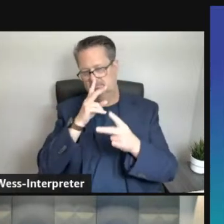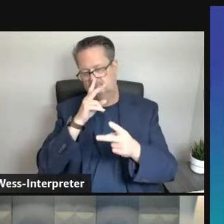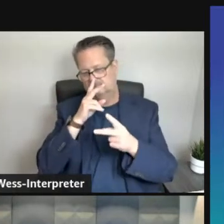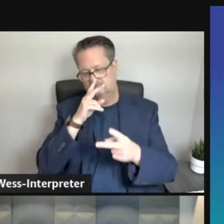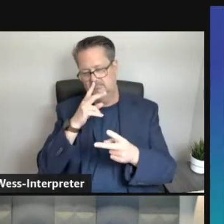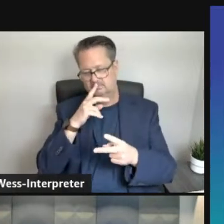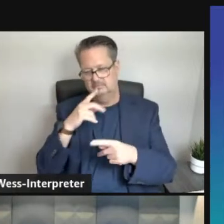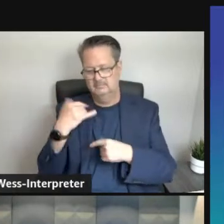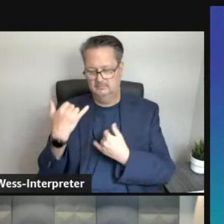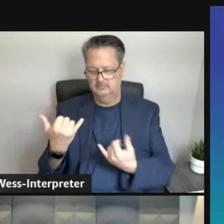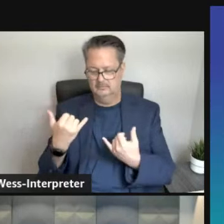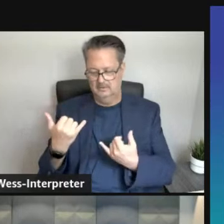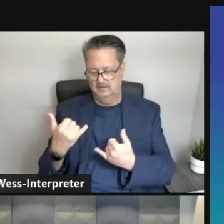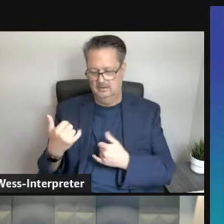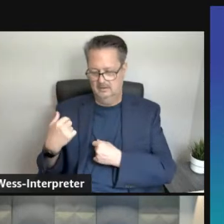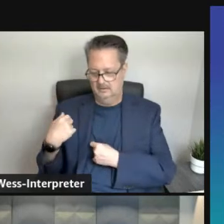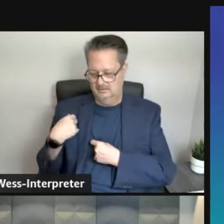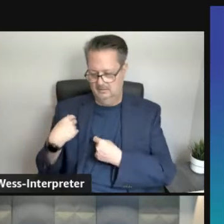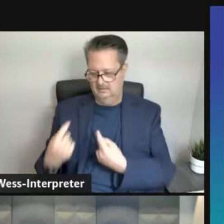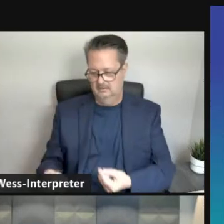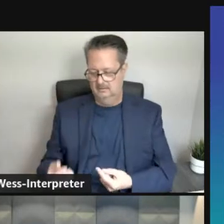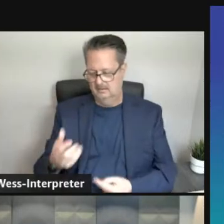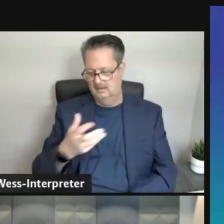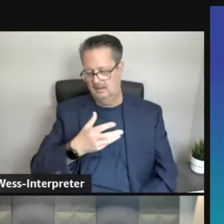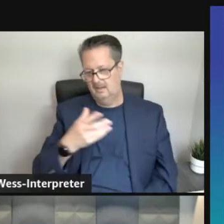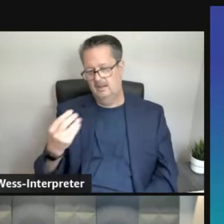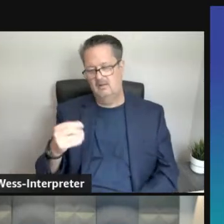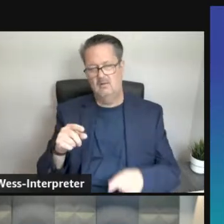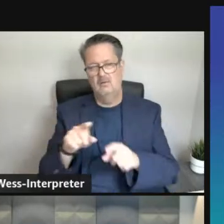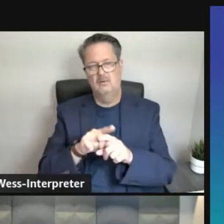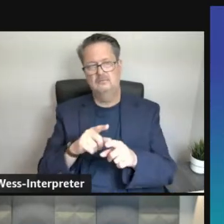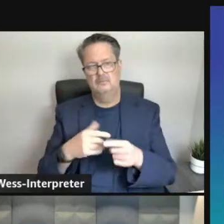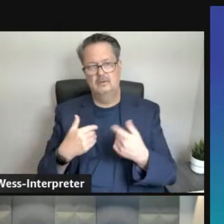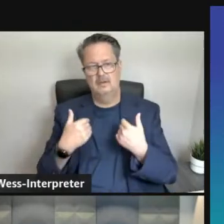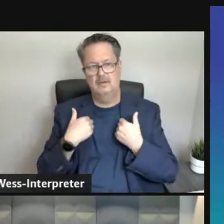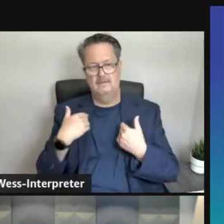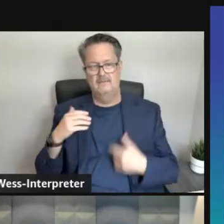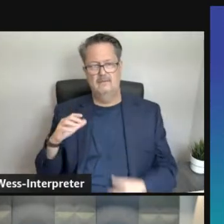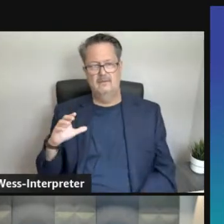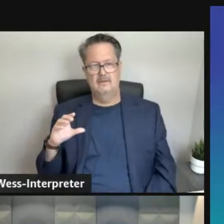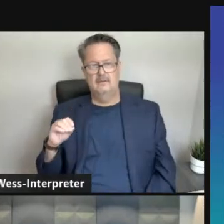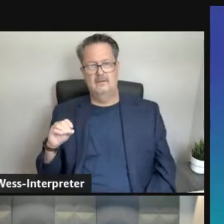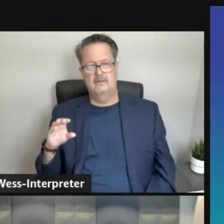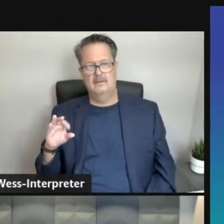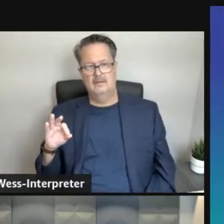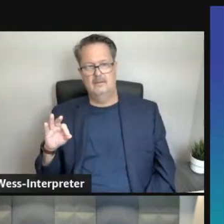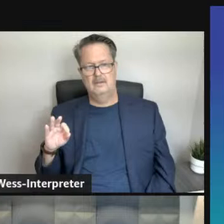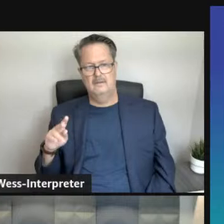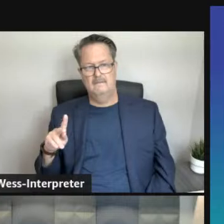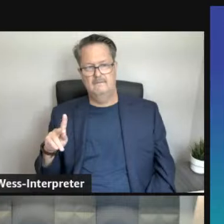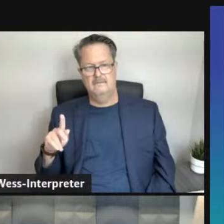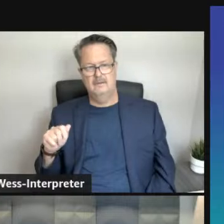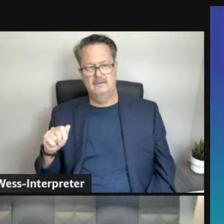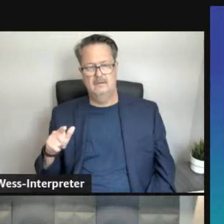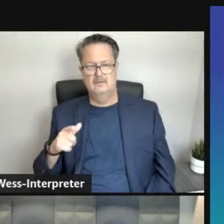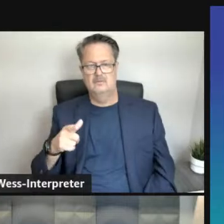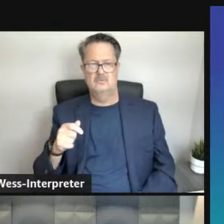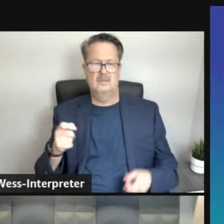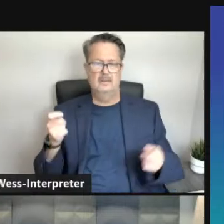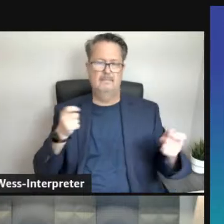EKS today. And we also have a Kafka within the same space where you can run a self-managed Kafka on